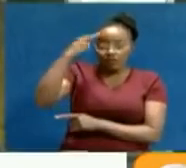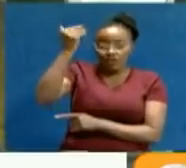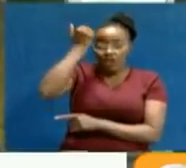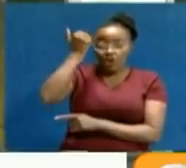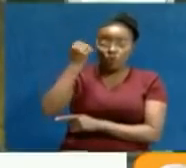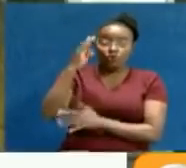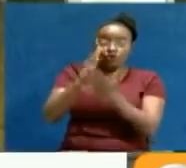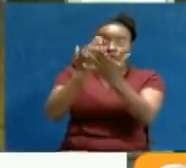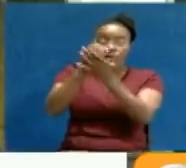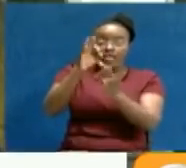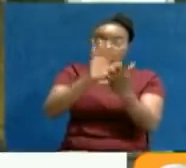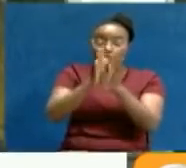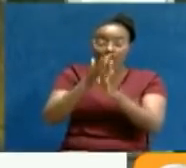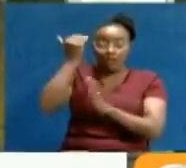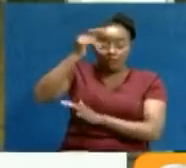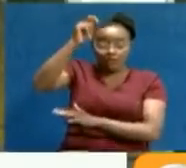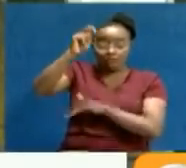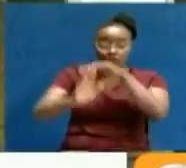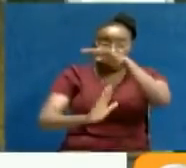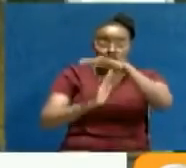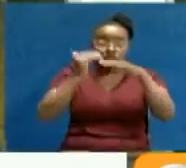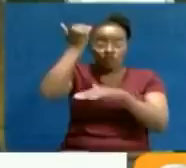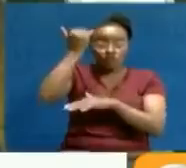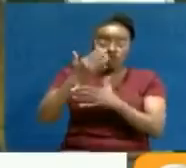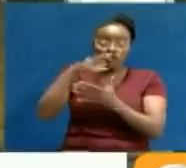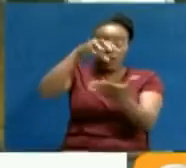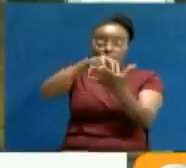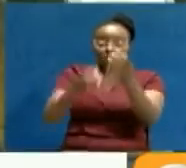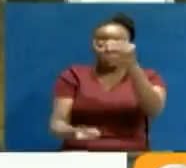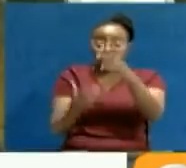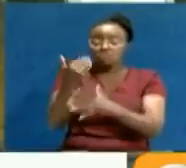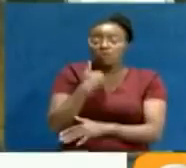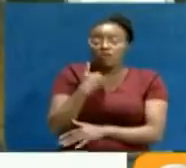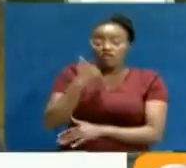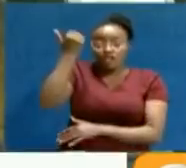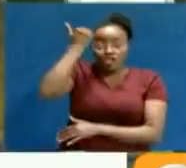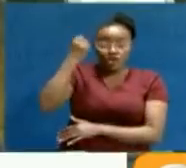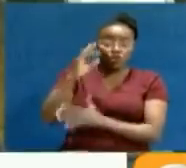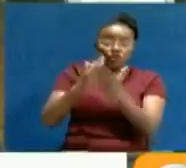of Appeal, if he becomes a judge of the Supreme Court, a vacancy will be created in the Court of